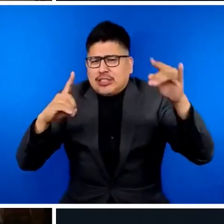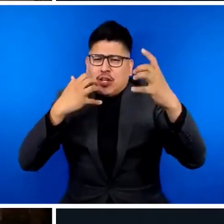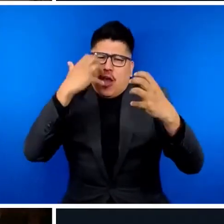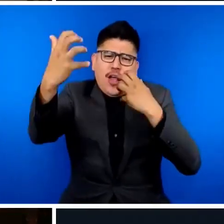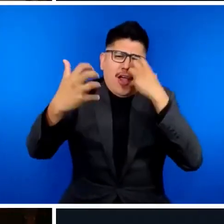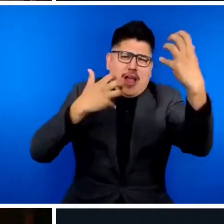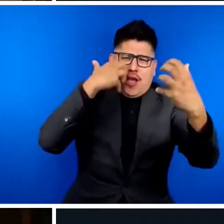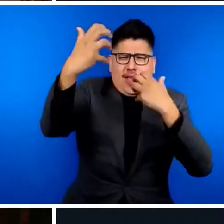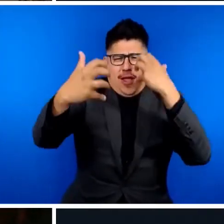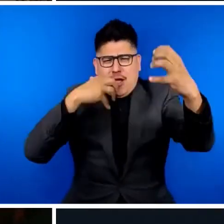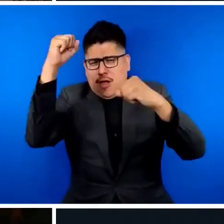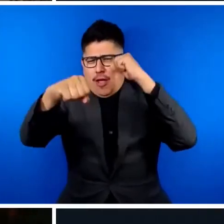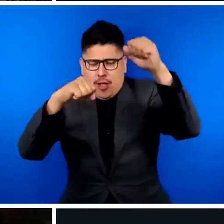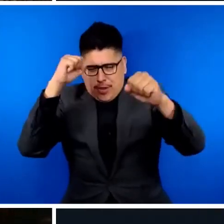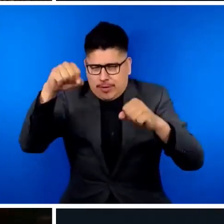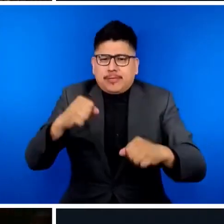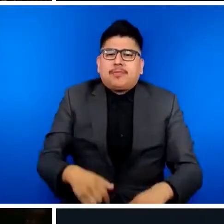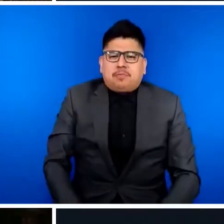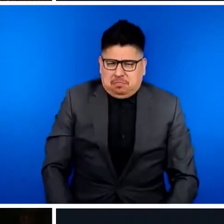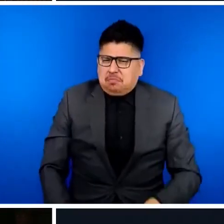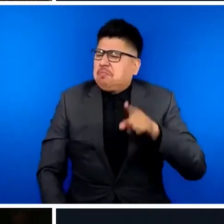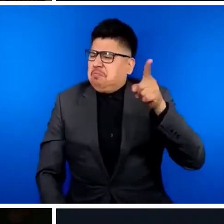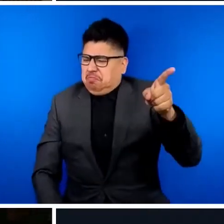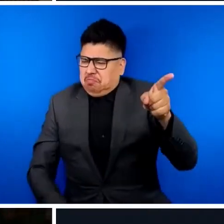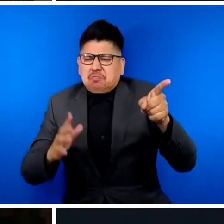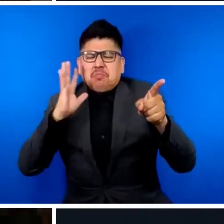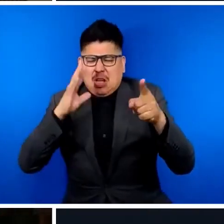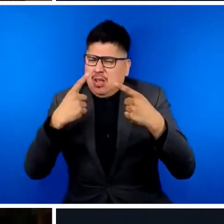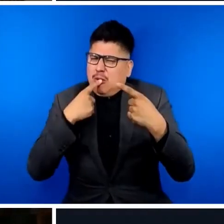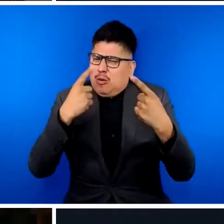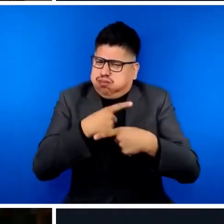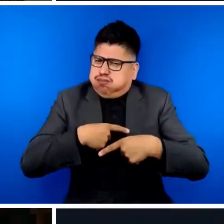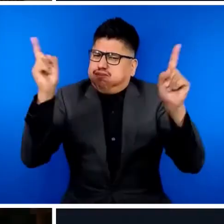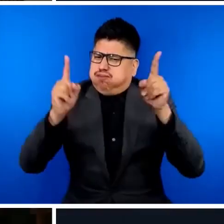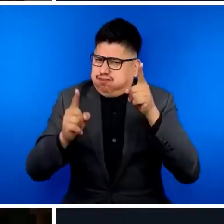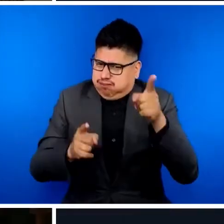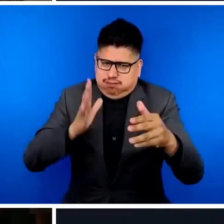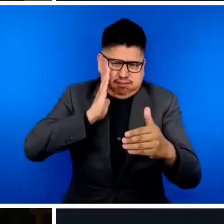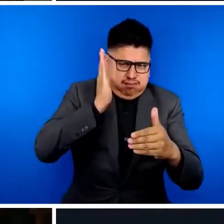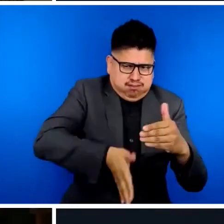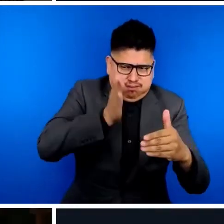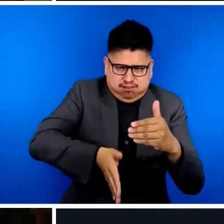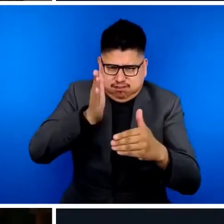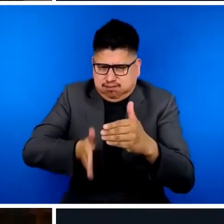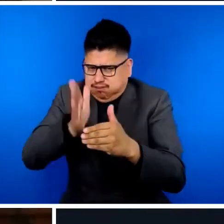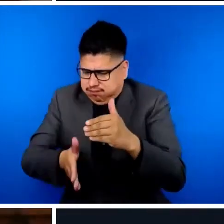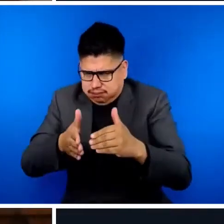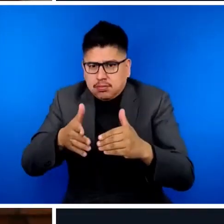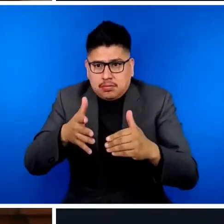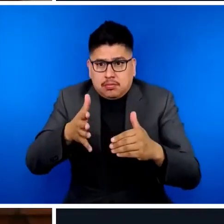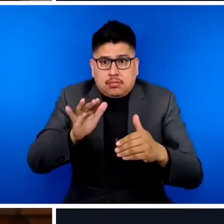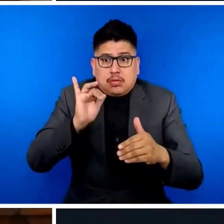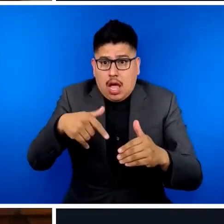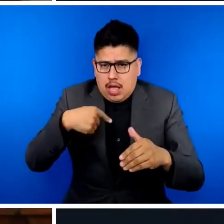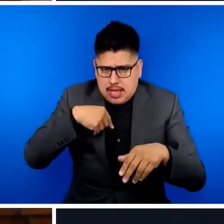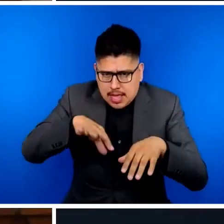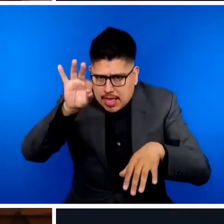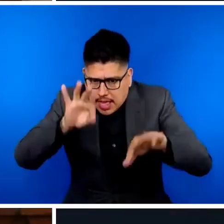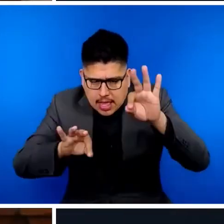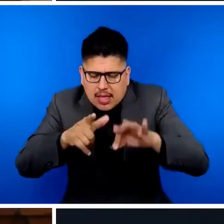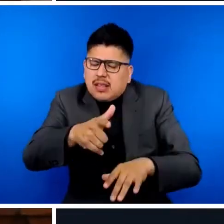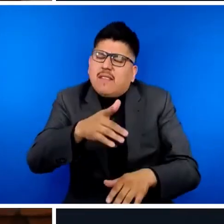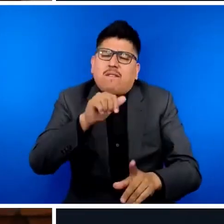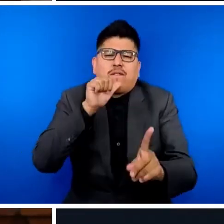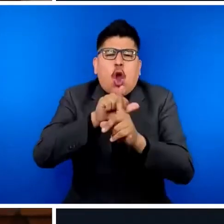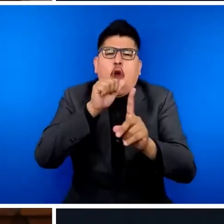We'll get it done. And if we're able to find enough of that fraud, we will actually have